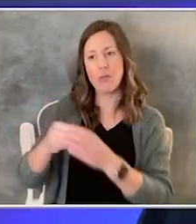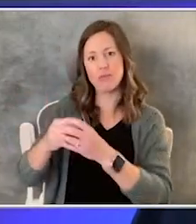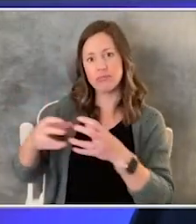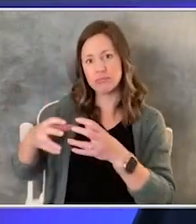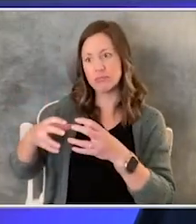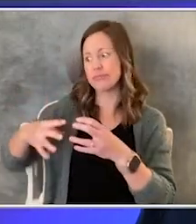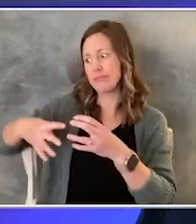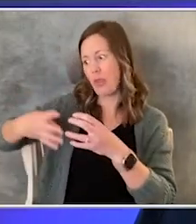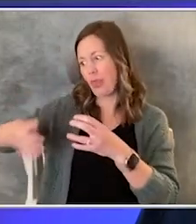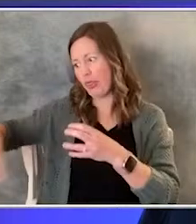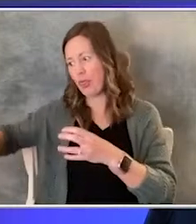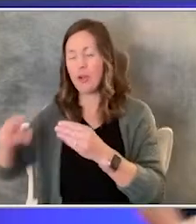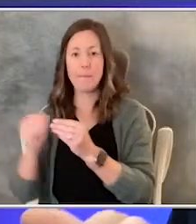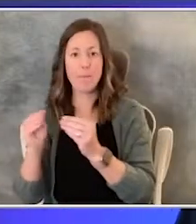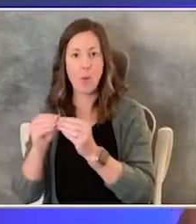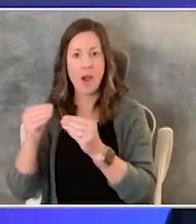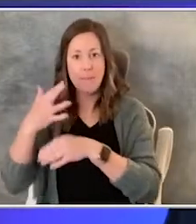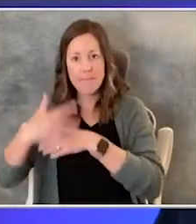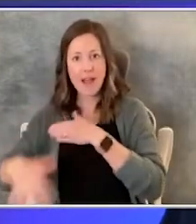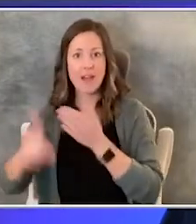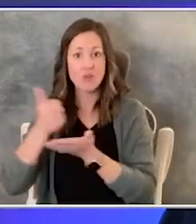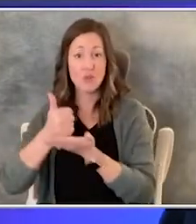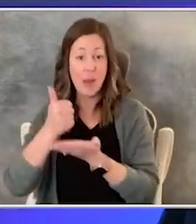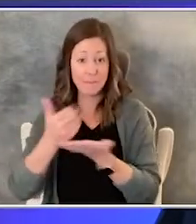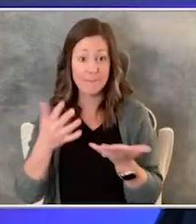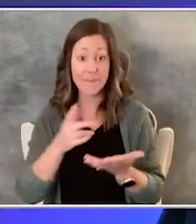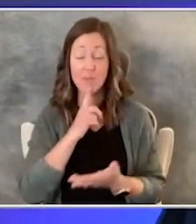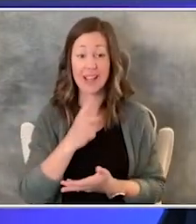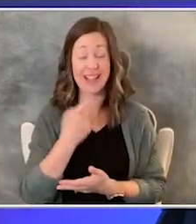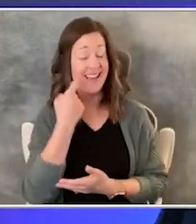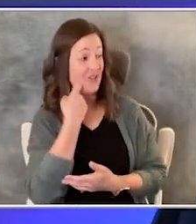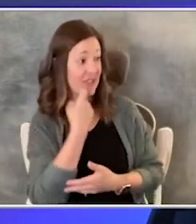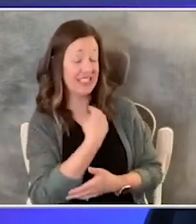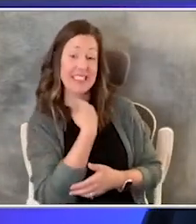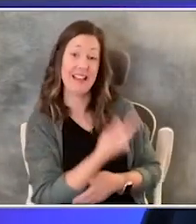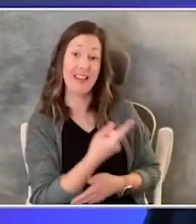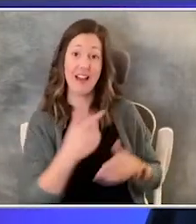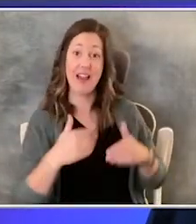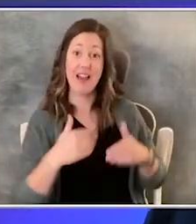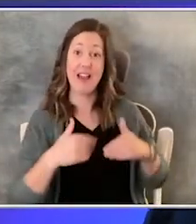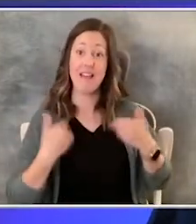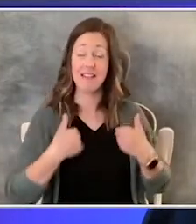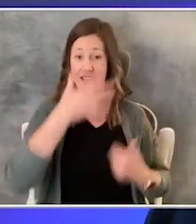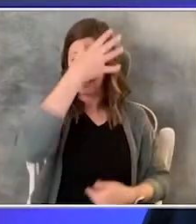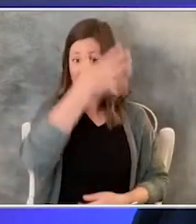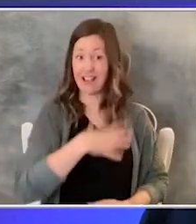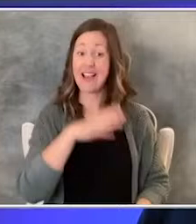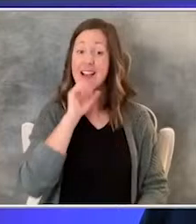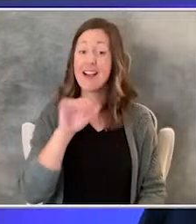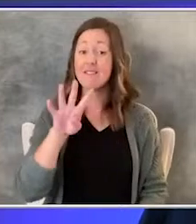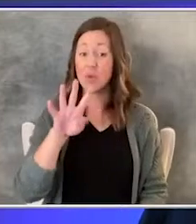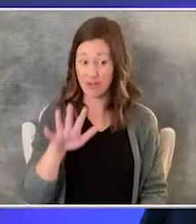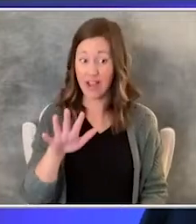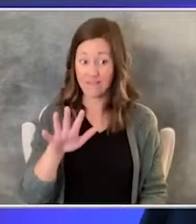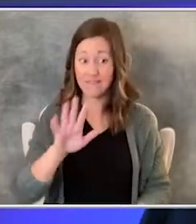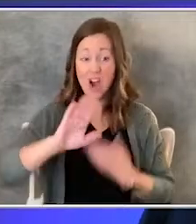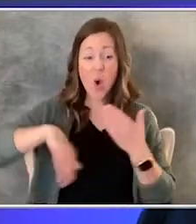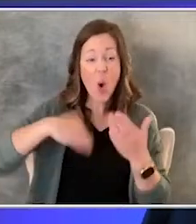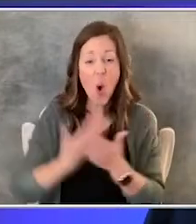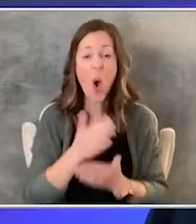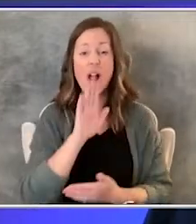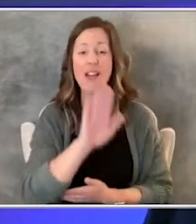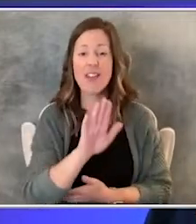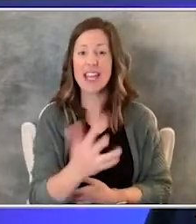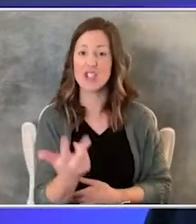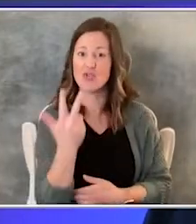showing some severe disease in the vessel. This is his main artery down the front of his heart. Up here is the top of the artery, or we call it the